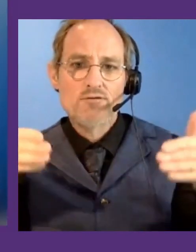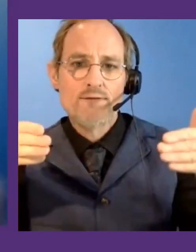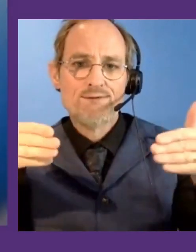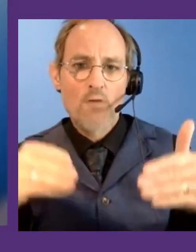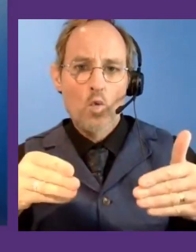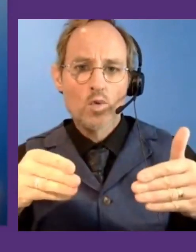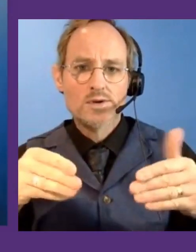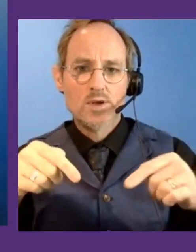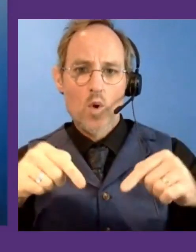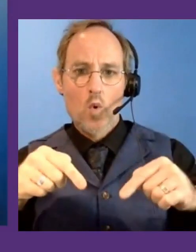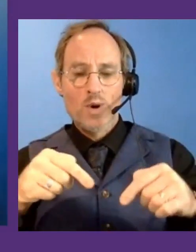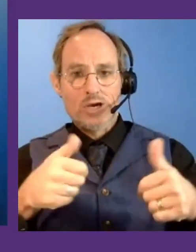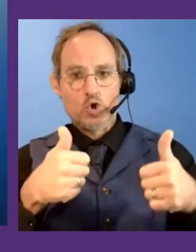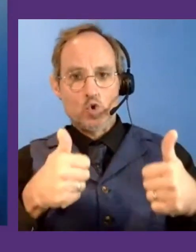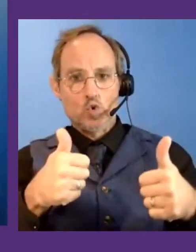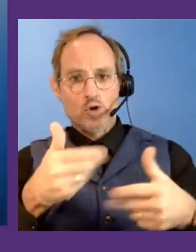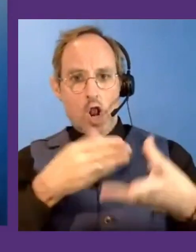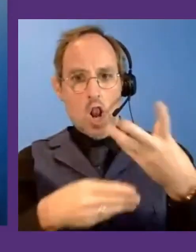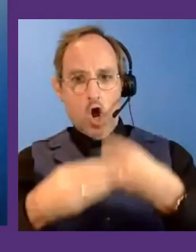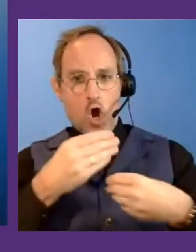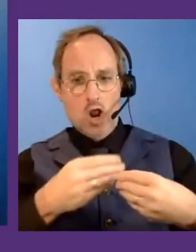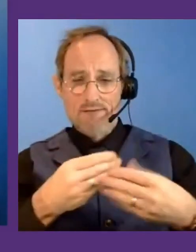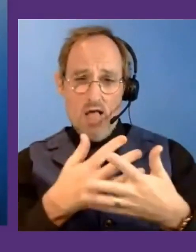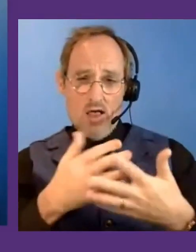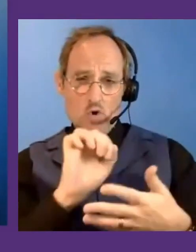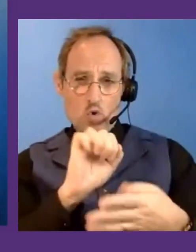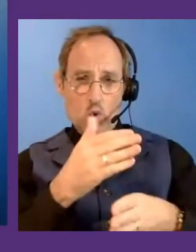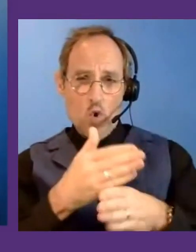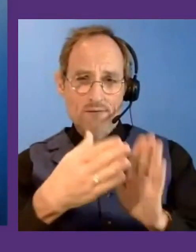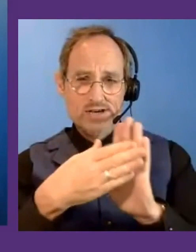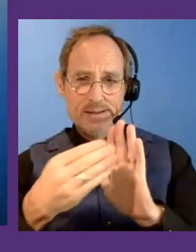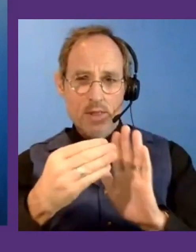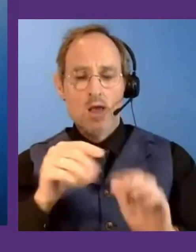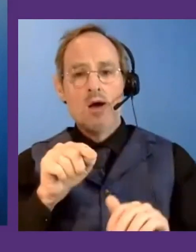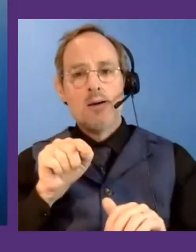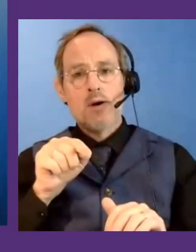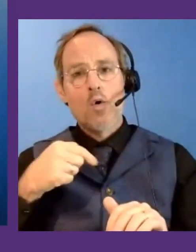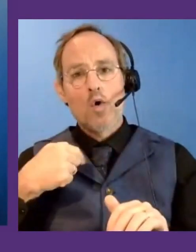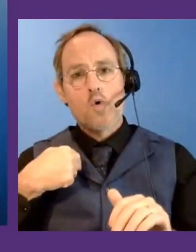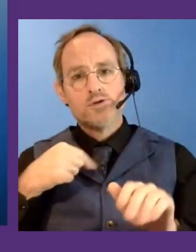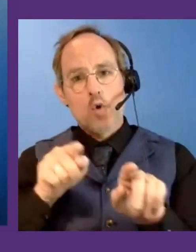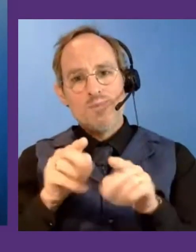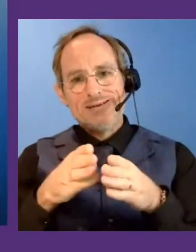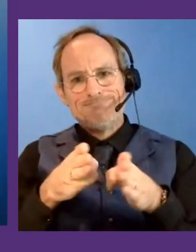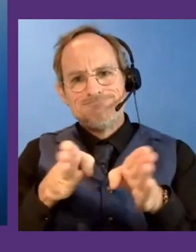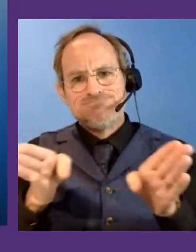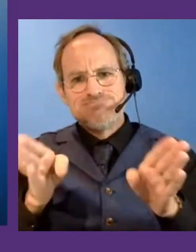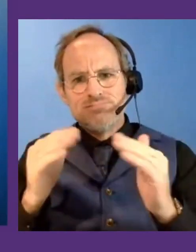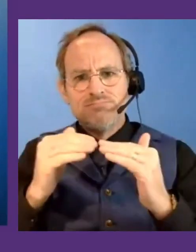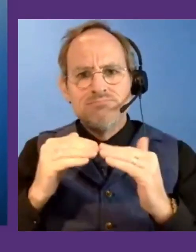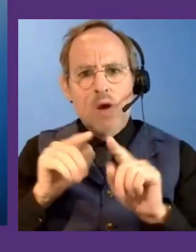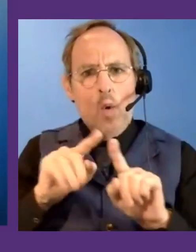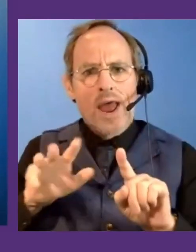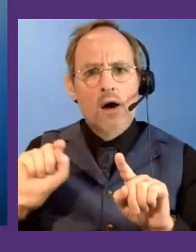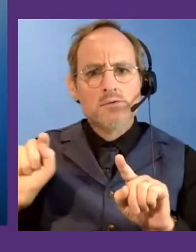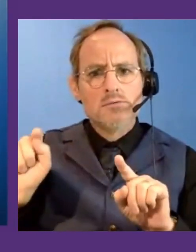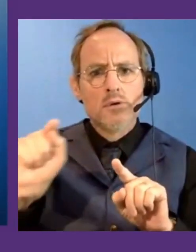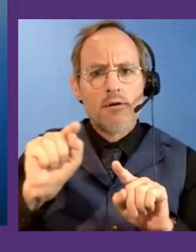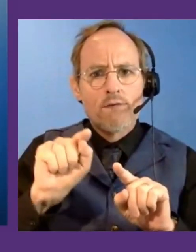good place to learn off, which is a lot of the work that you do. But we have to look at, why are we not having cultures